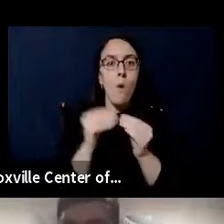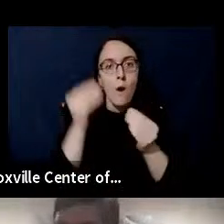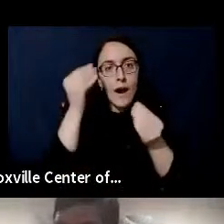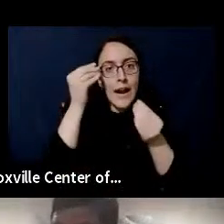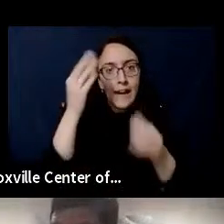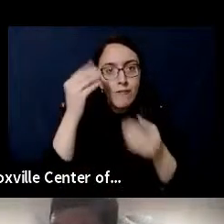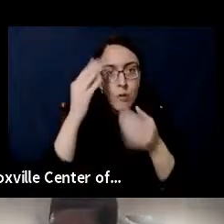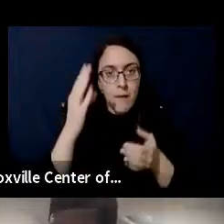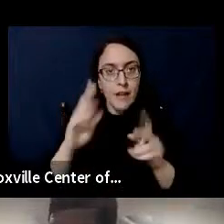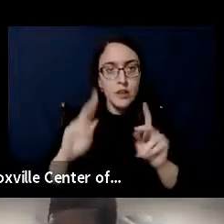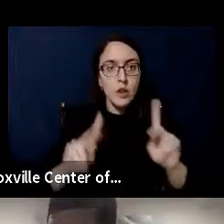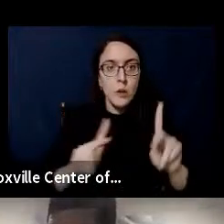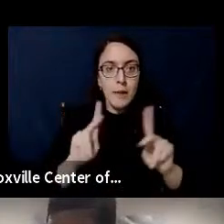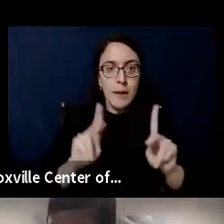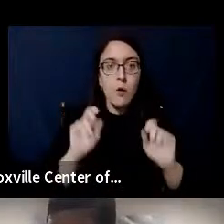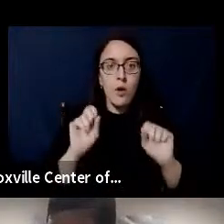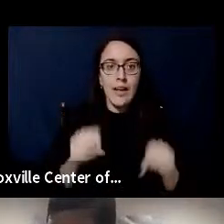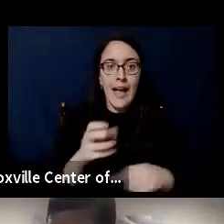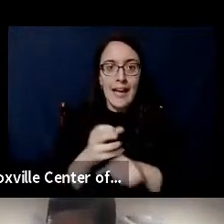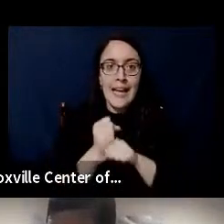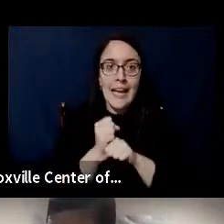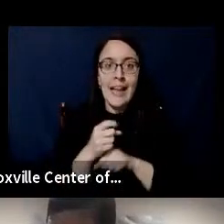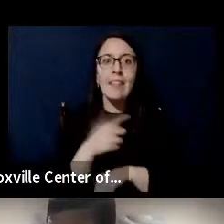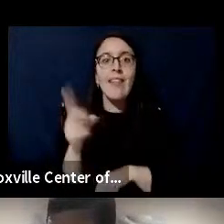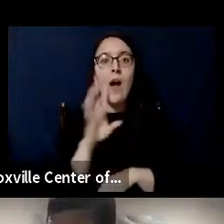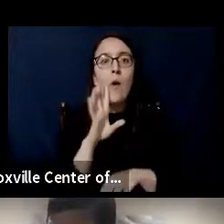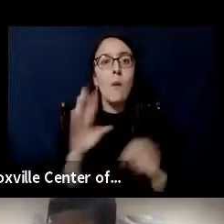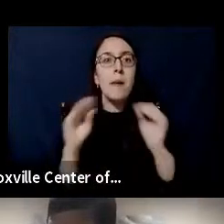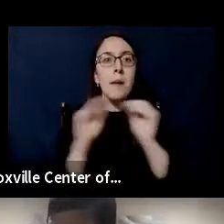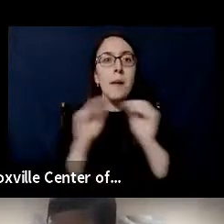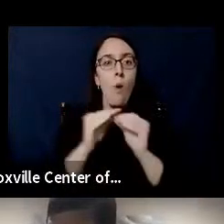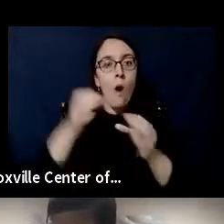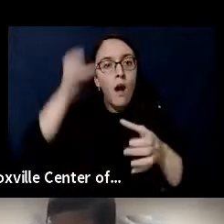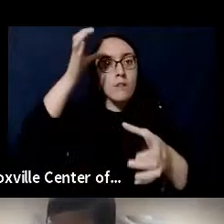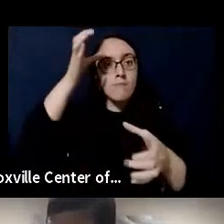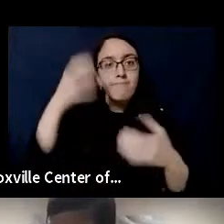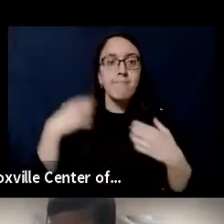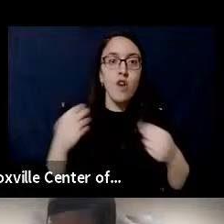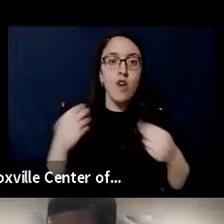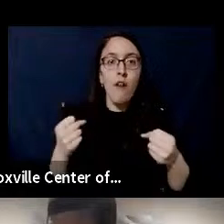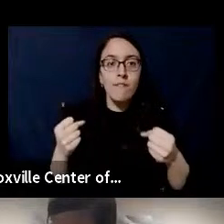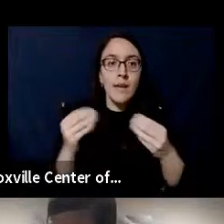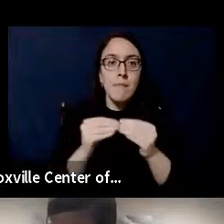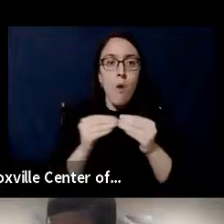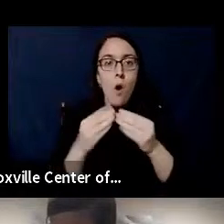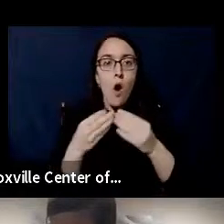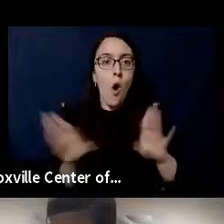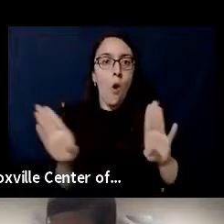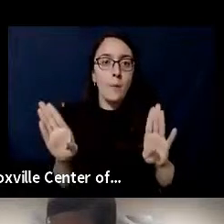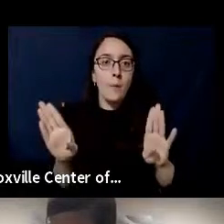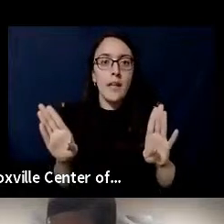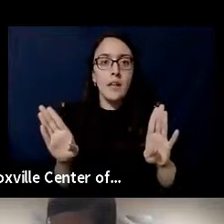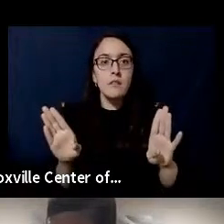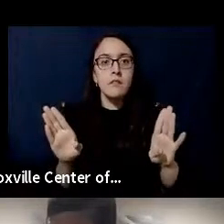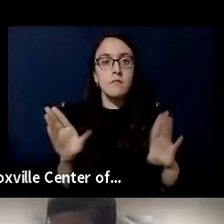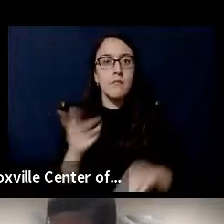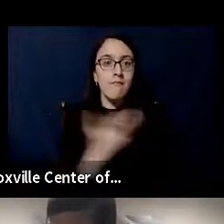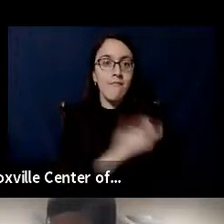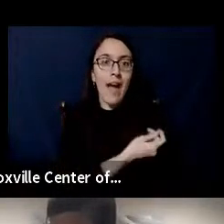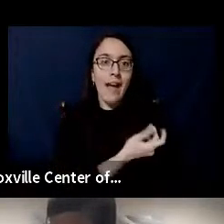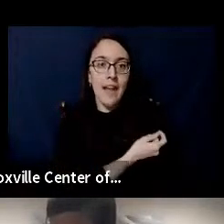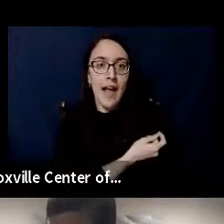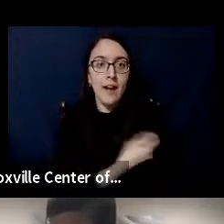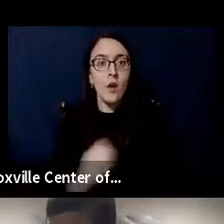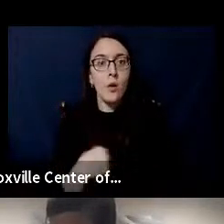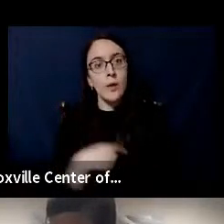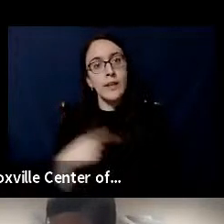information the public can have, the more confident they'll be about being open to being vaccinated. I mean, we talk a lot about,